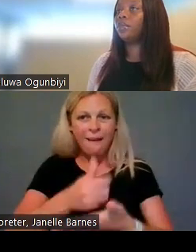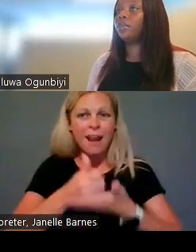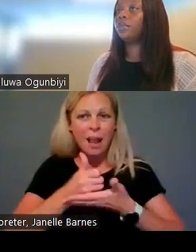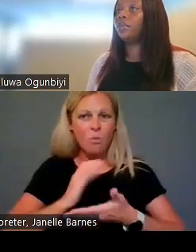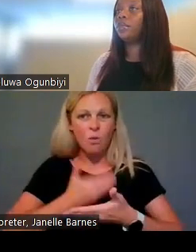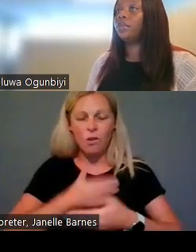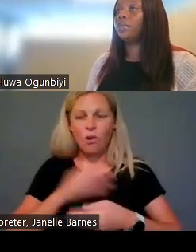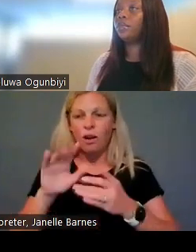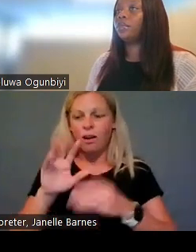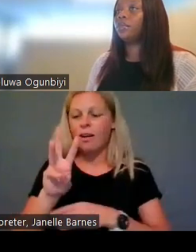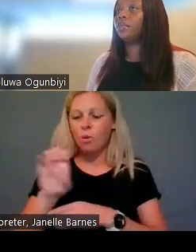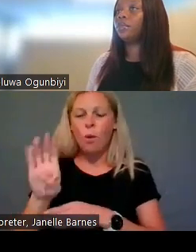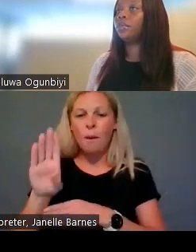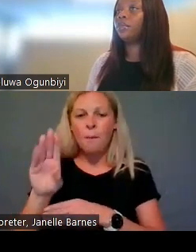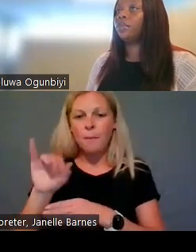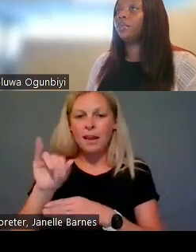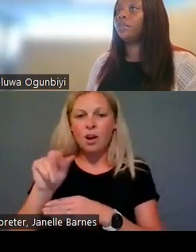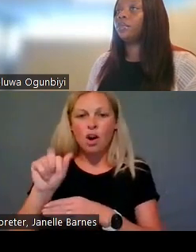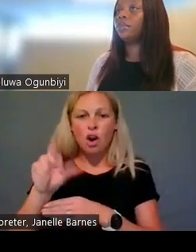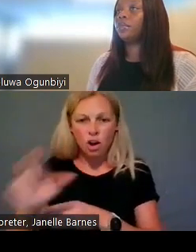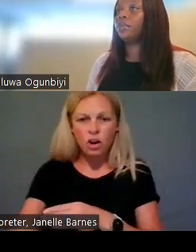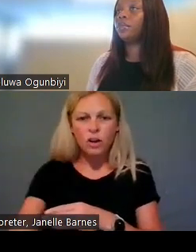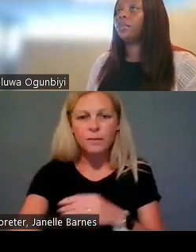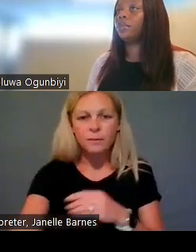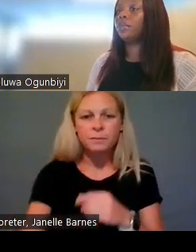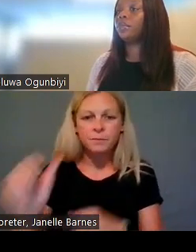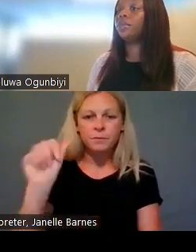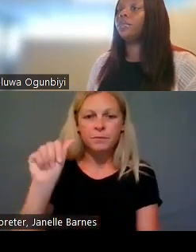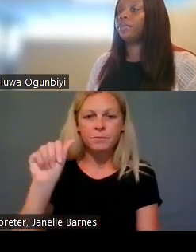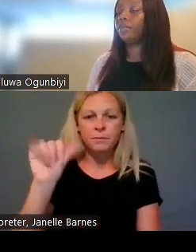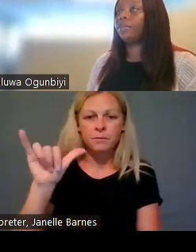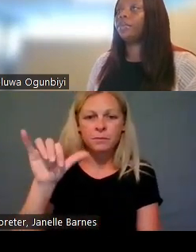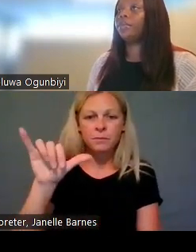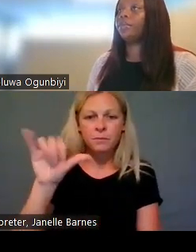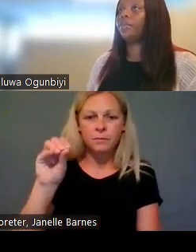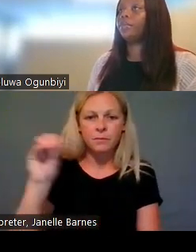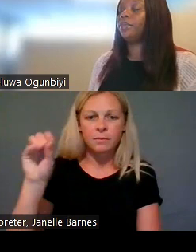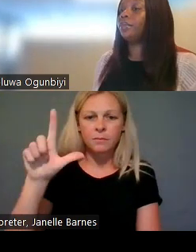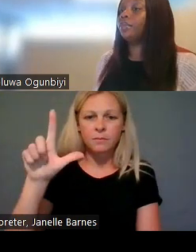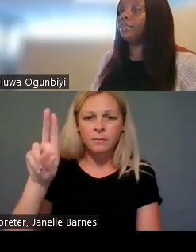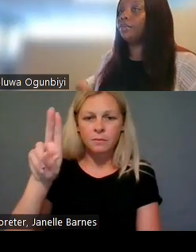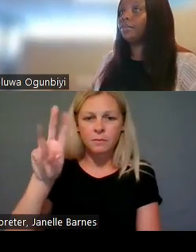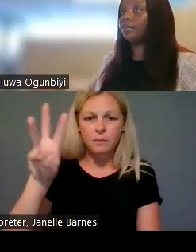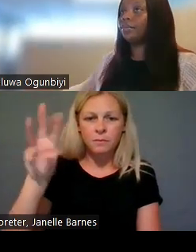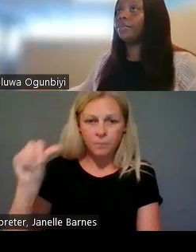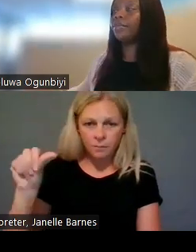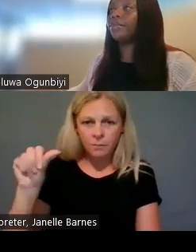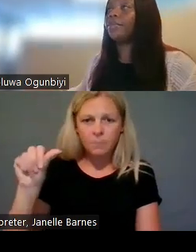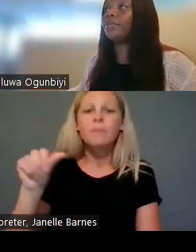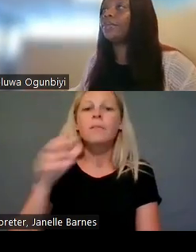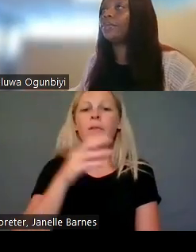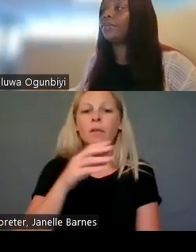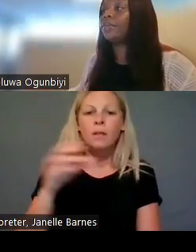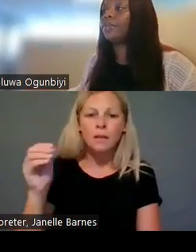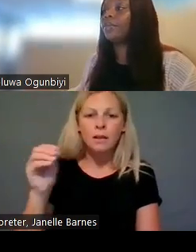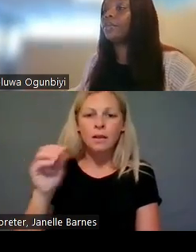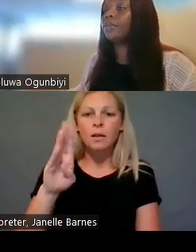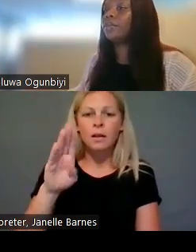webinar. Badu, Acharia, and Ayo, thank you so much. And with